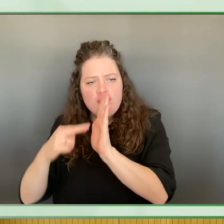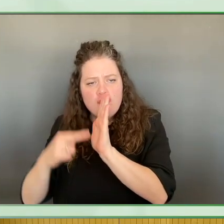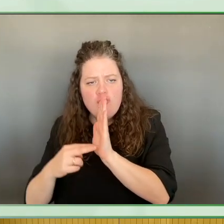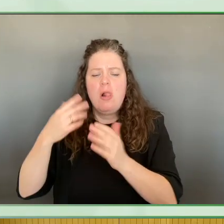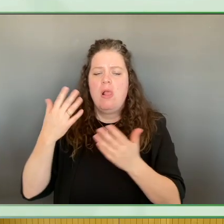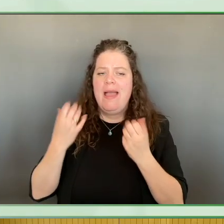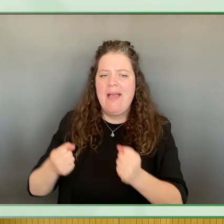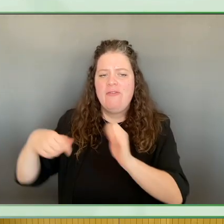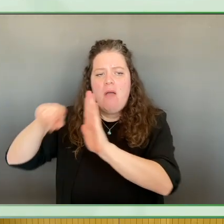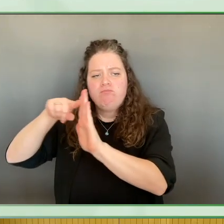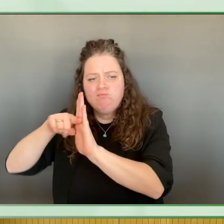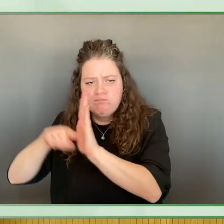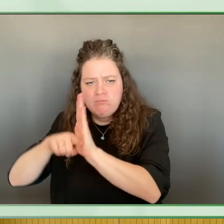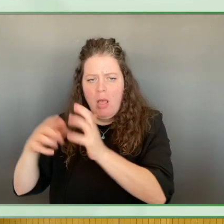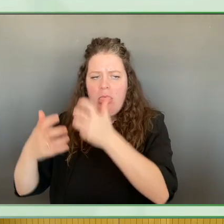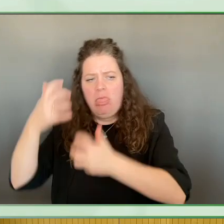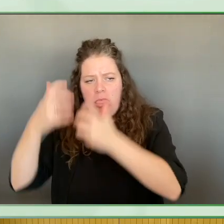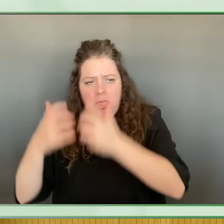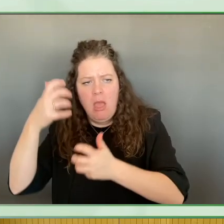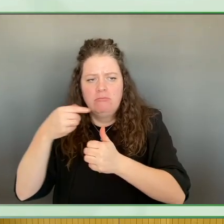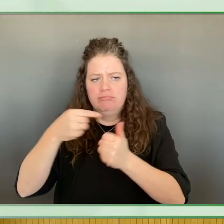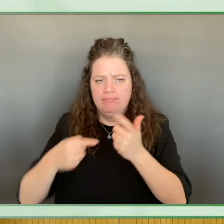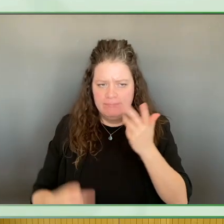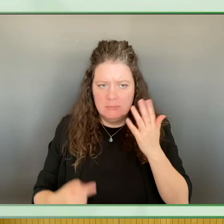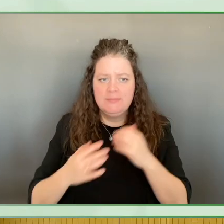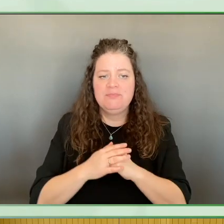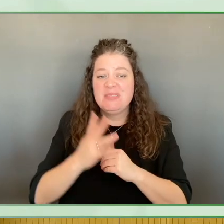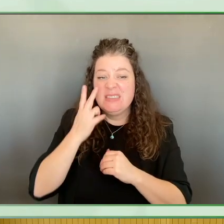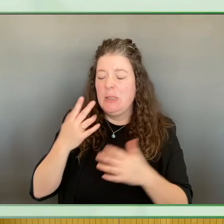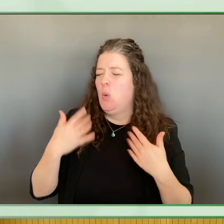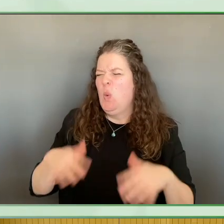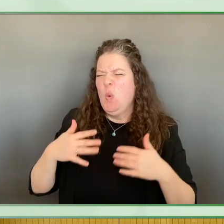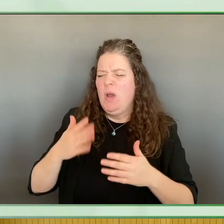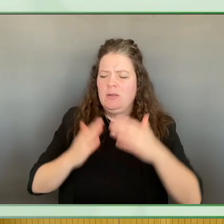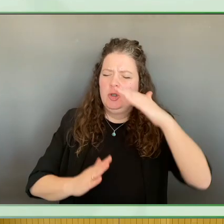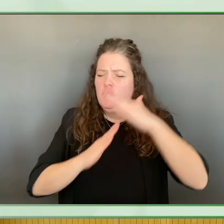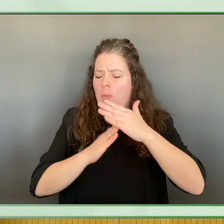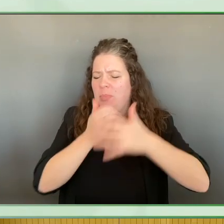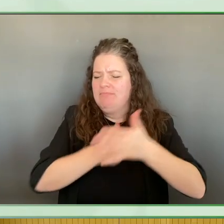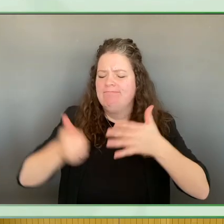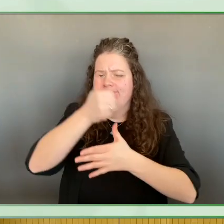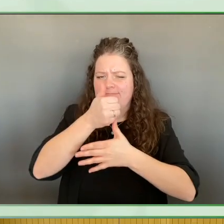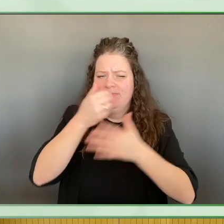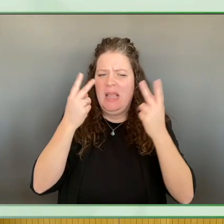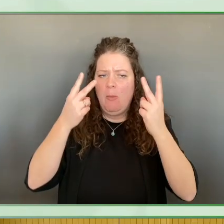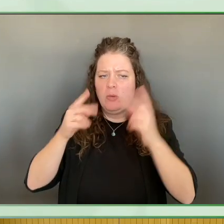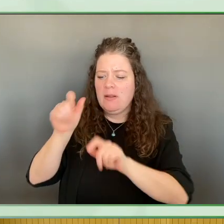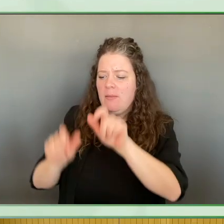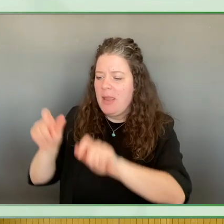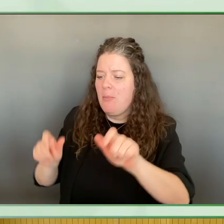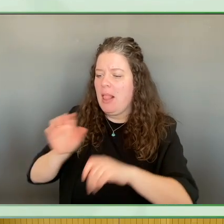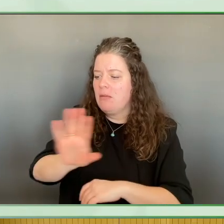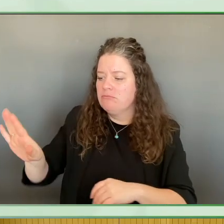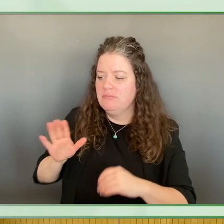lived experience as a governance. It's absolutely a mandatory stuff that needs to be there. It can't be just, you consult with